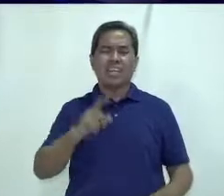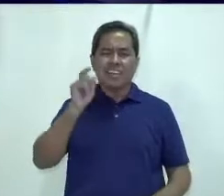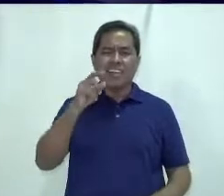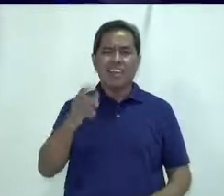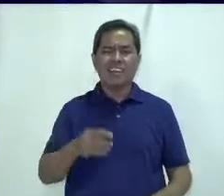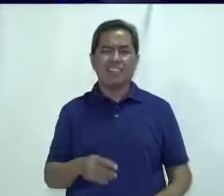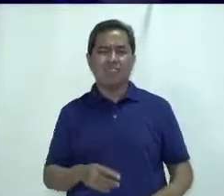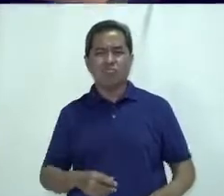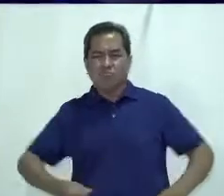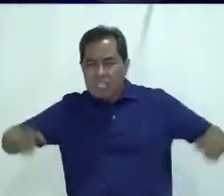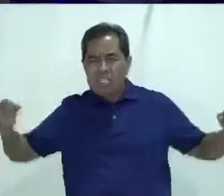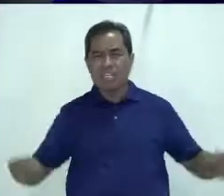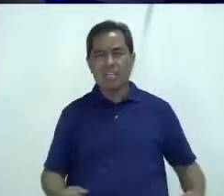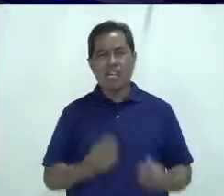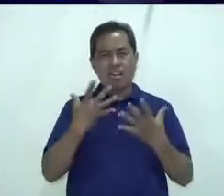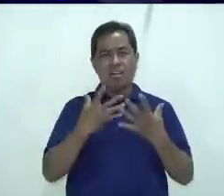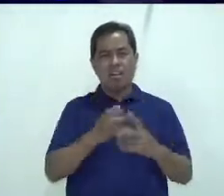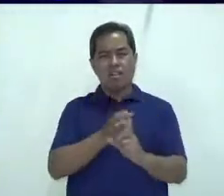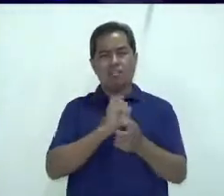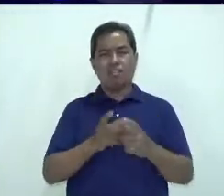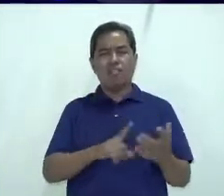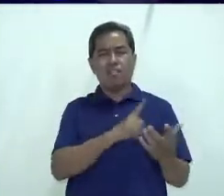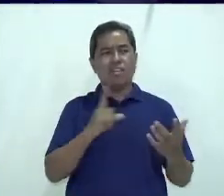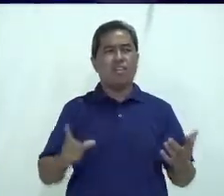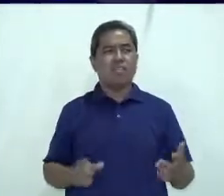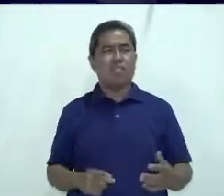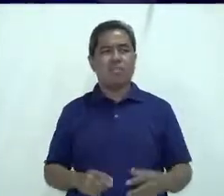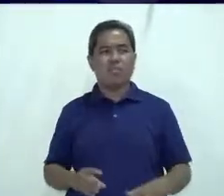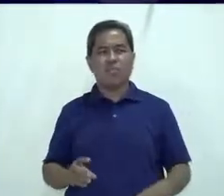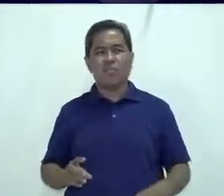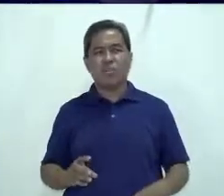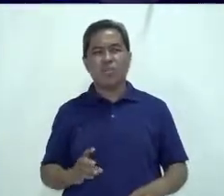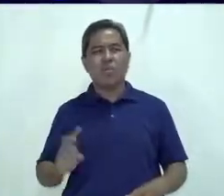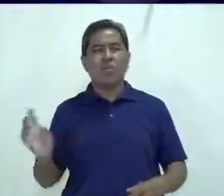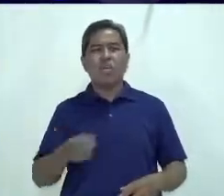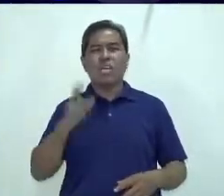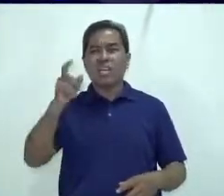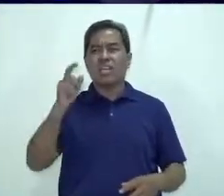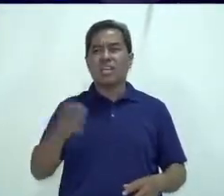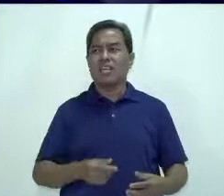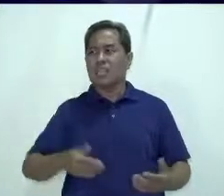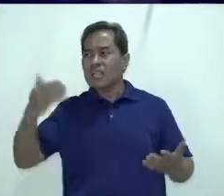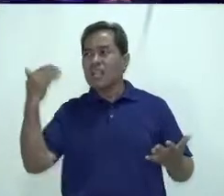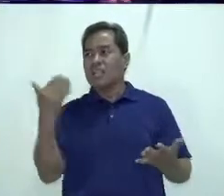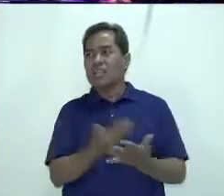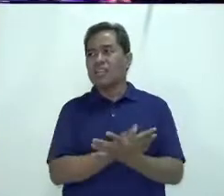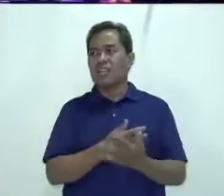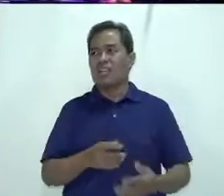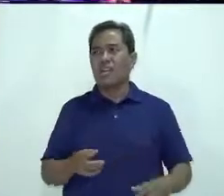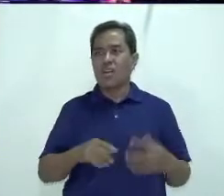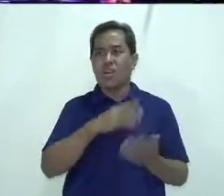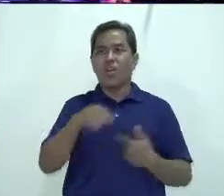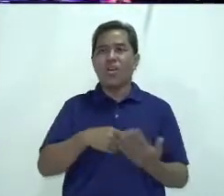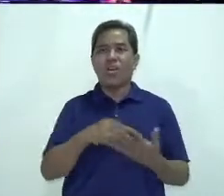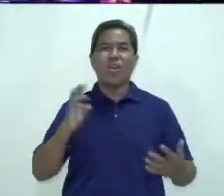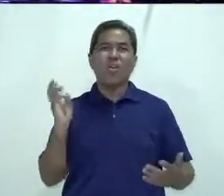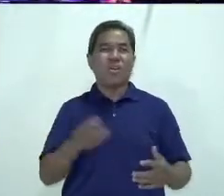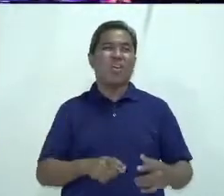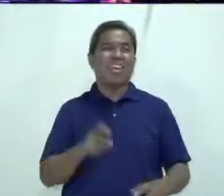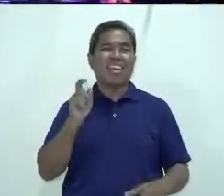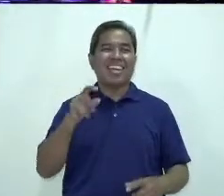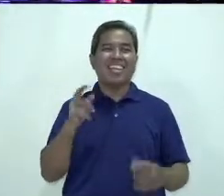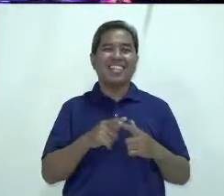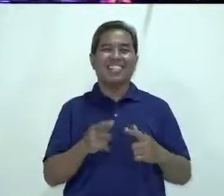a revival from the Lord? No, who needs to be refreshed? All we need to do is just tap into